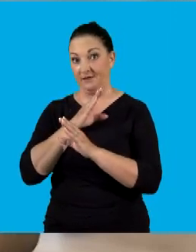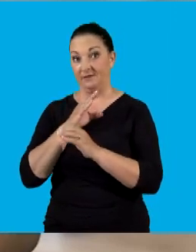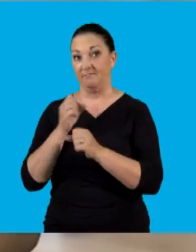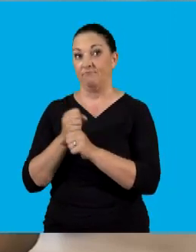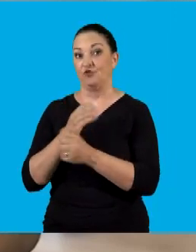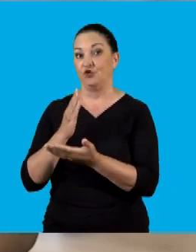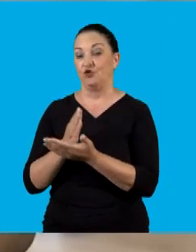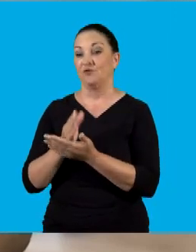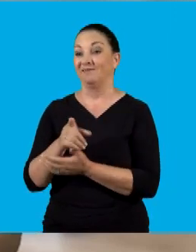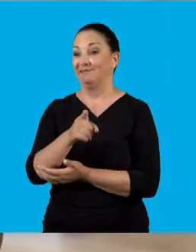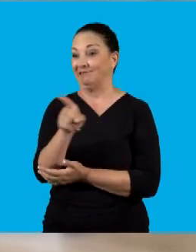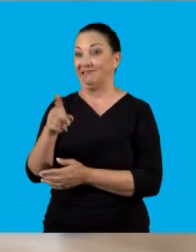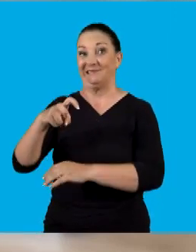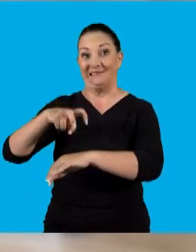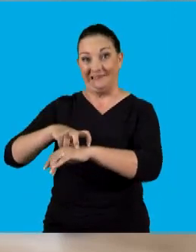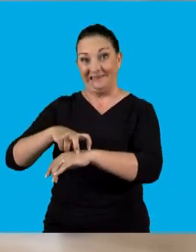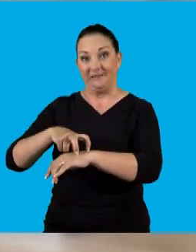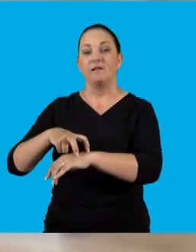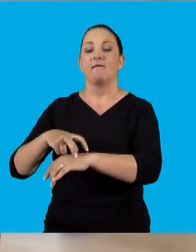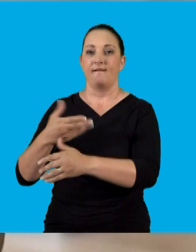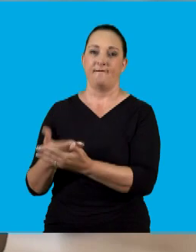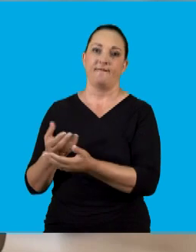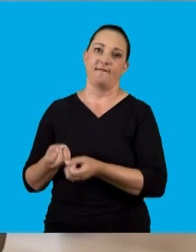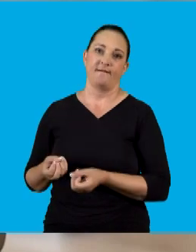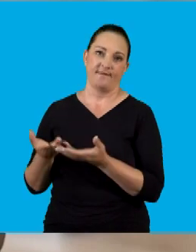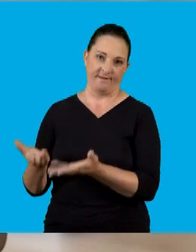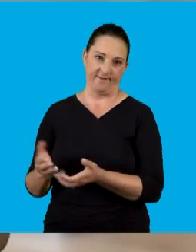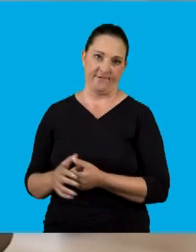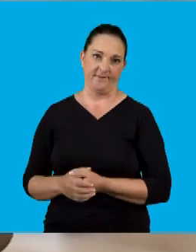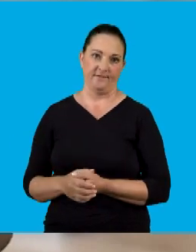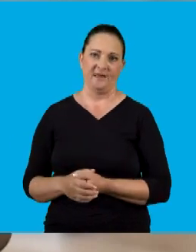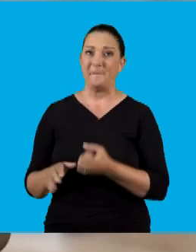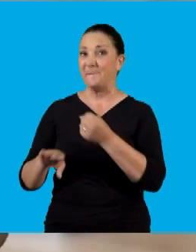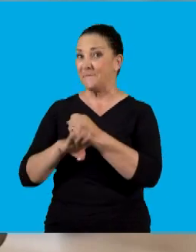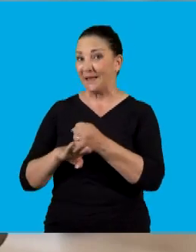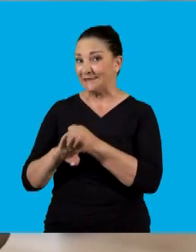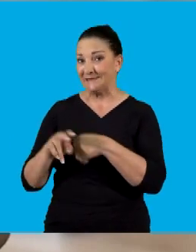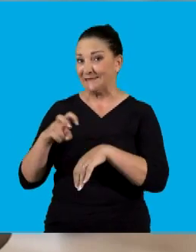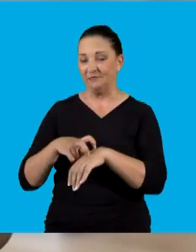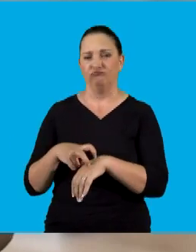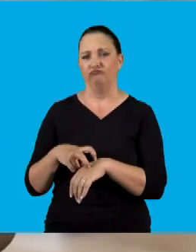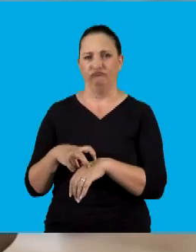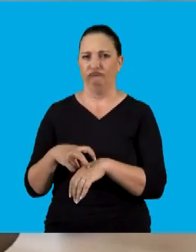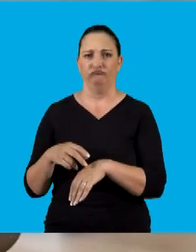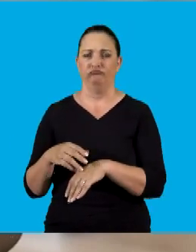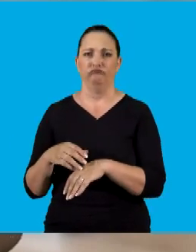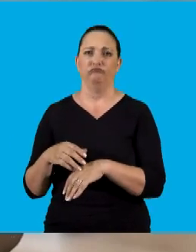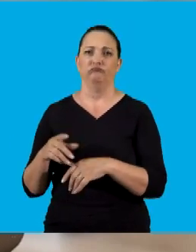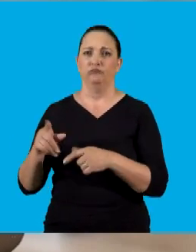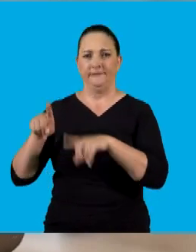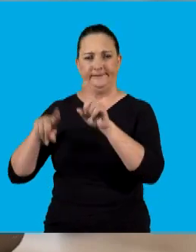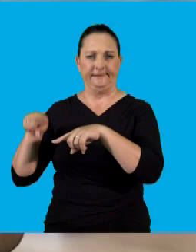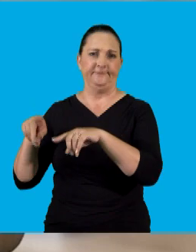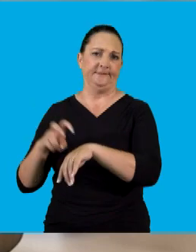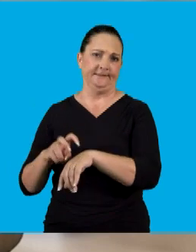ensures that it deals with whatever it is that we demand as consumers, not necessarily our basic needs. To